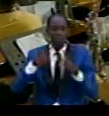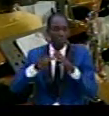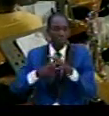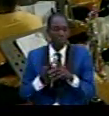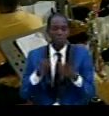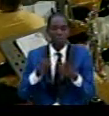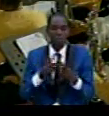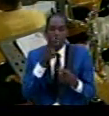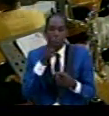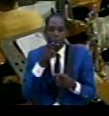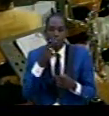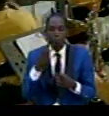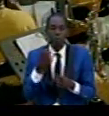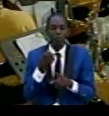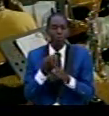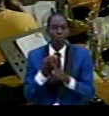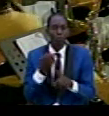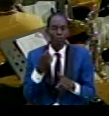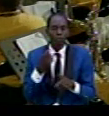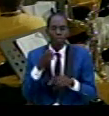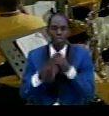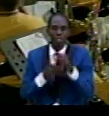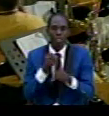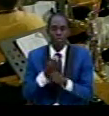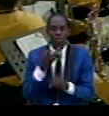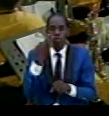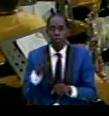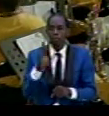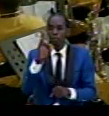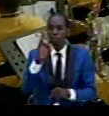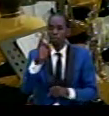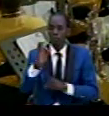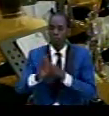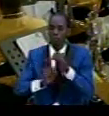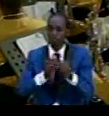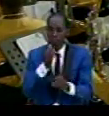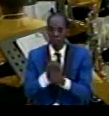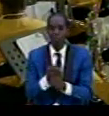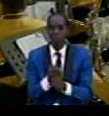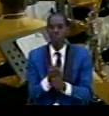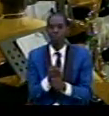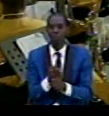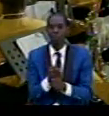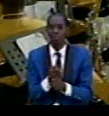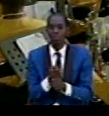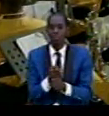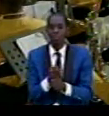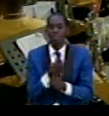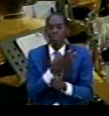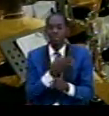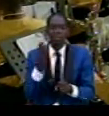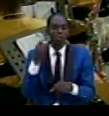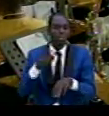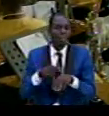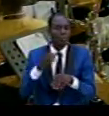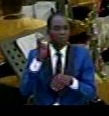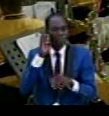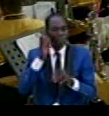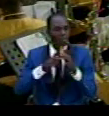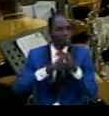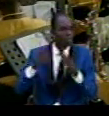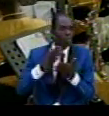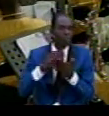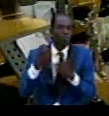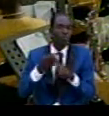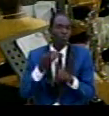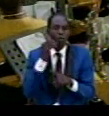to drugs. And as time went on, he ran away from home, traveled through various states until he